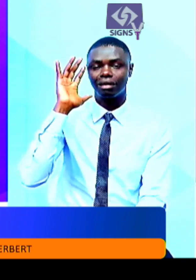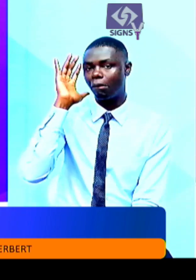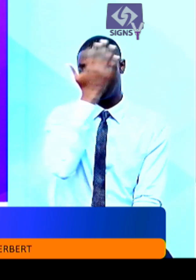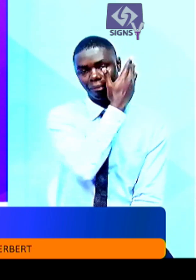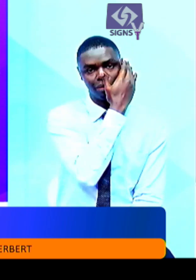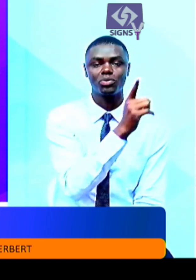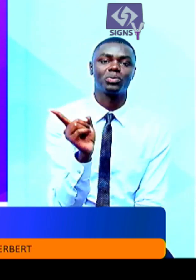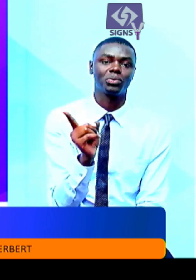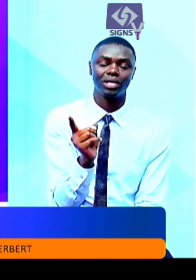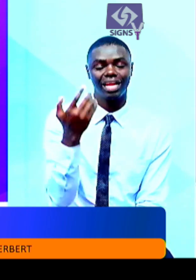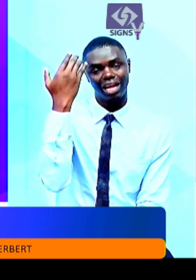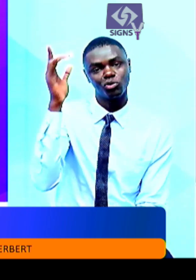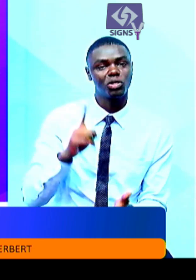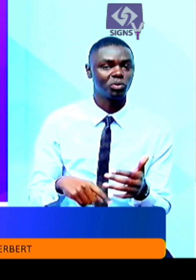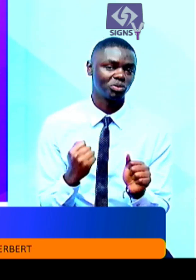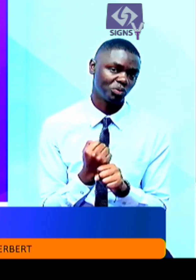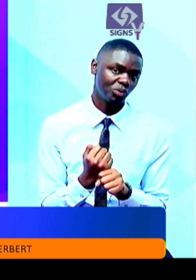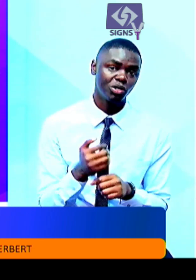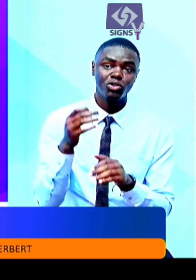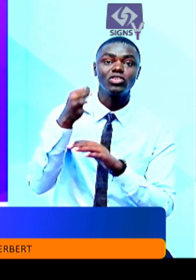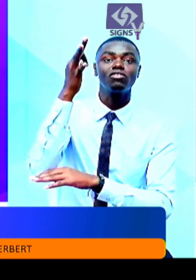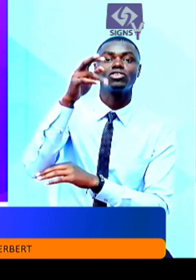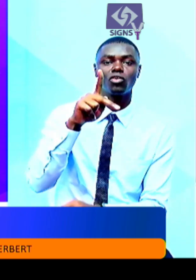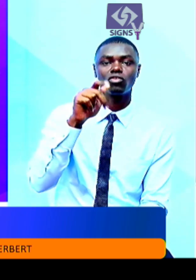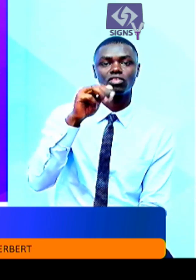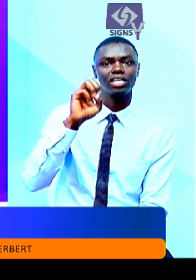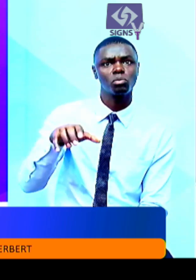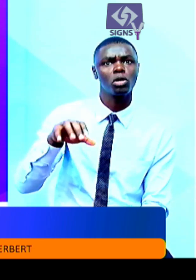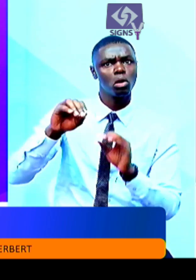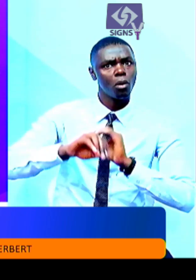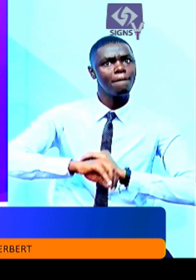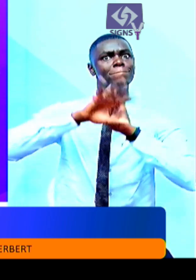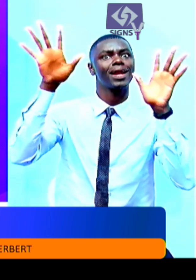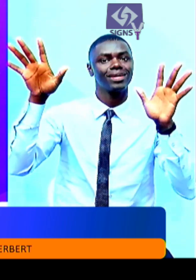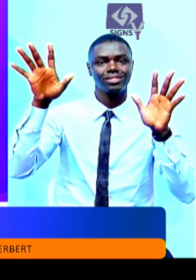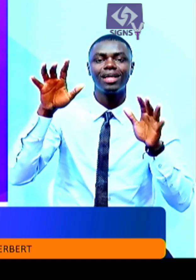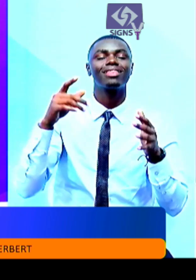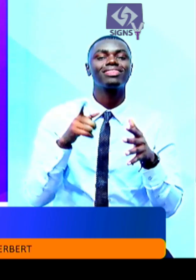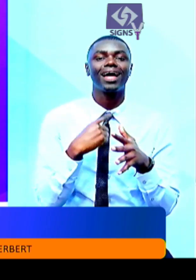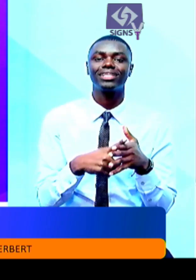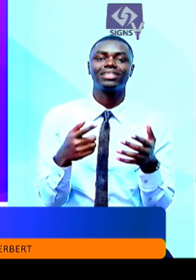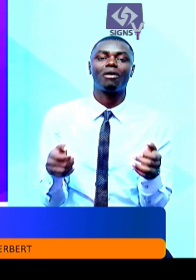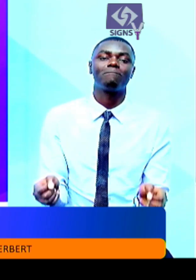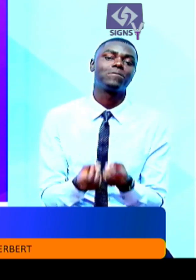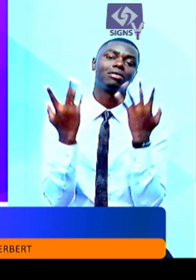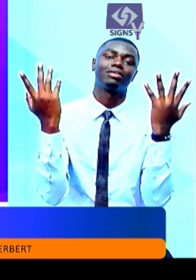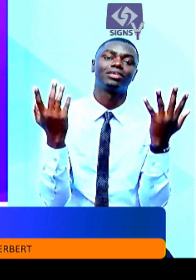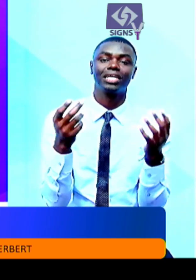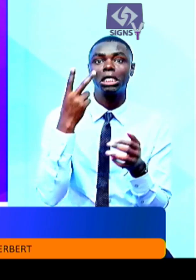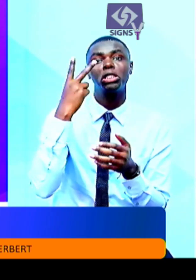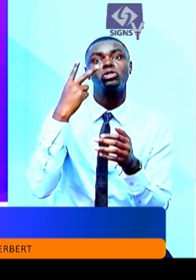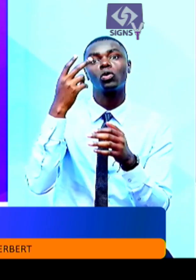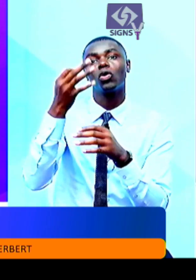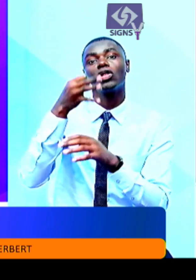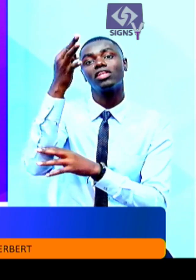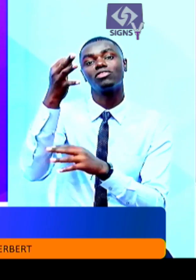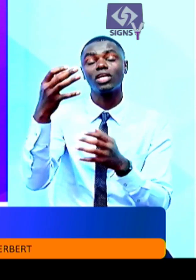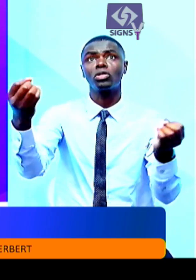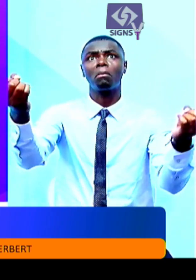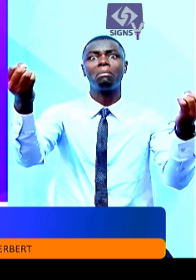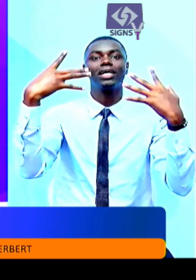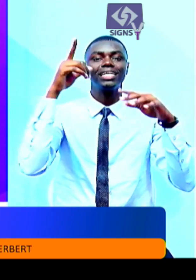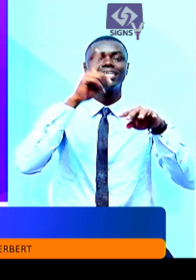you don't know what to do with it. Yeah, so the future of Caswell was too bright that he blew up his eyes. He couldn't see the future because it was too bright. You know,